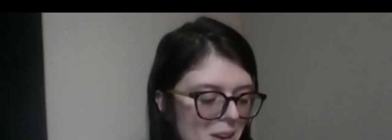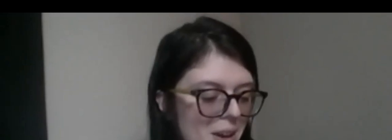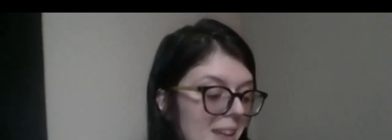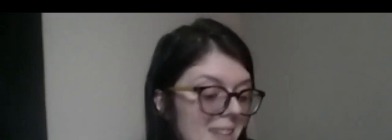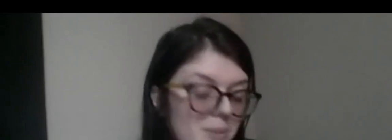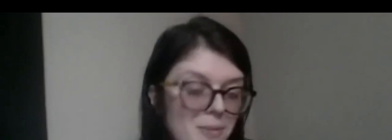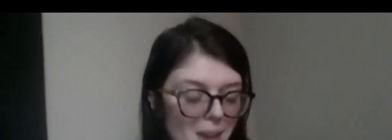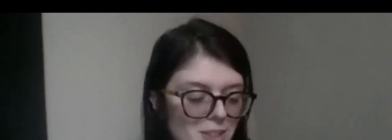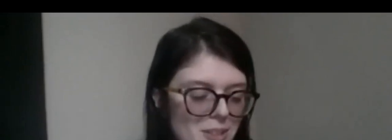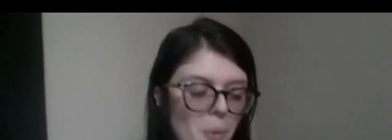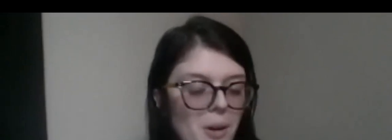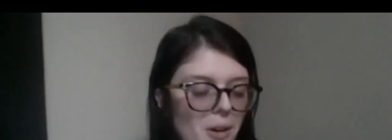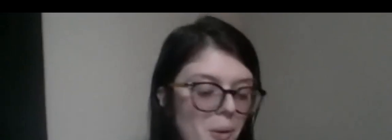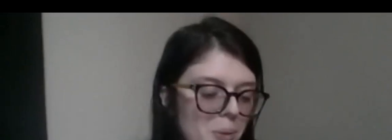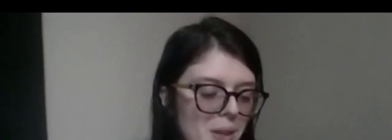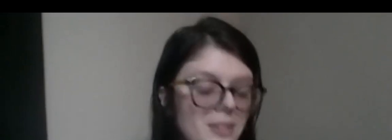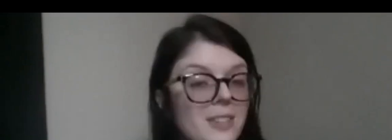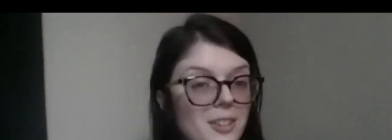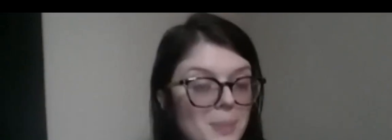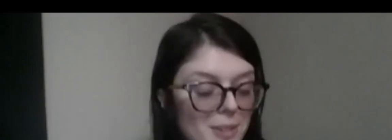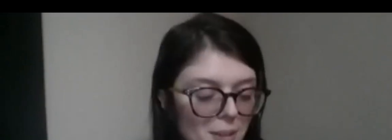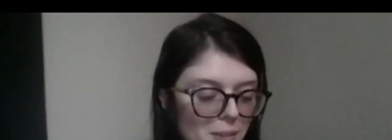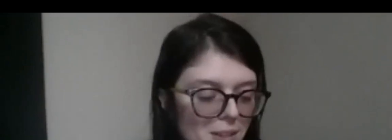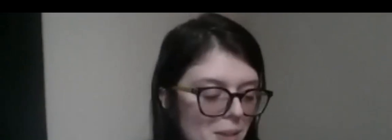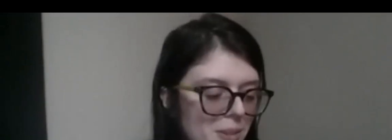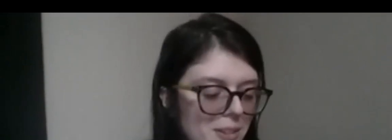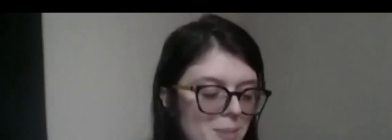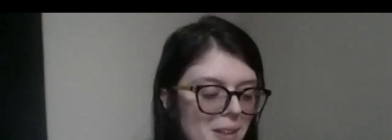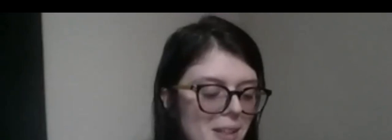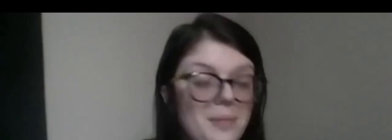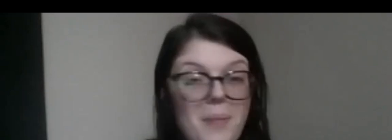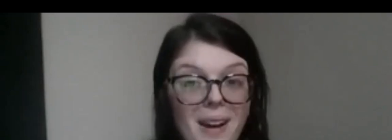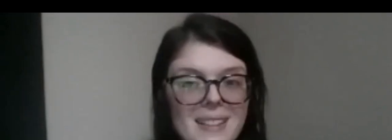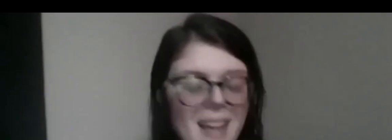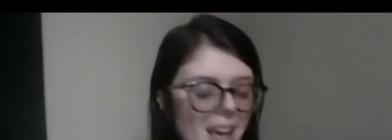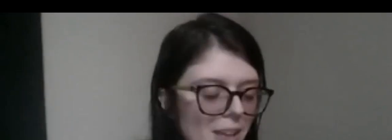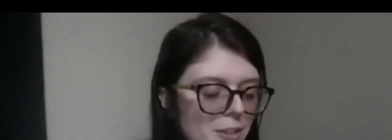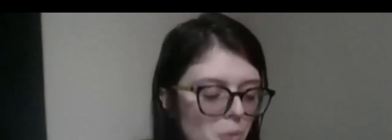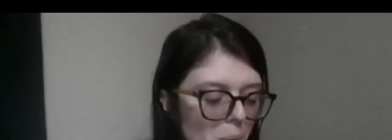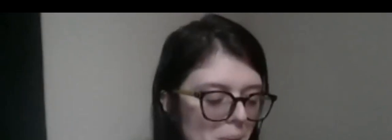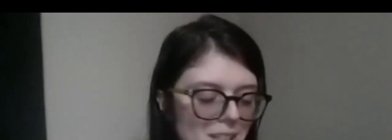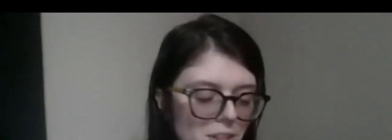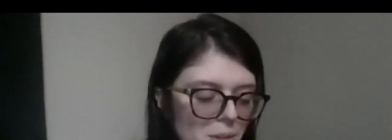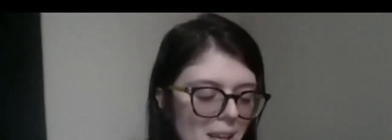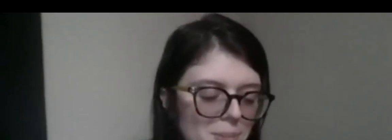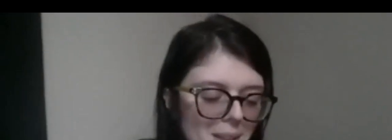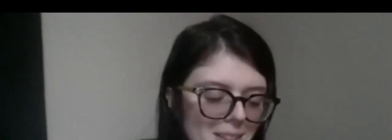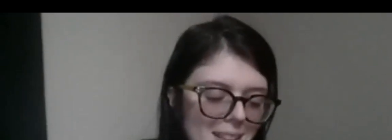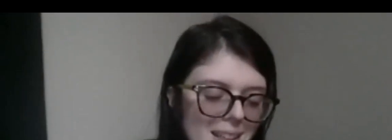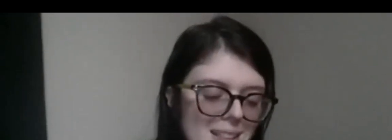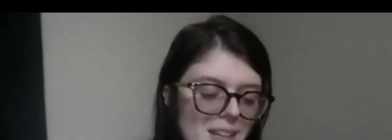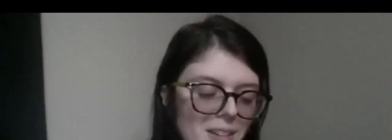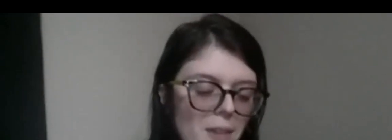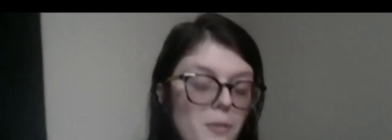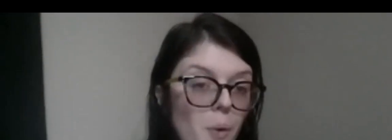fashion. Adaptive fashion, or clothing designed specifically with disabilities in mind, is a growing industry expected to